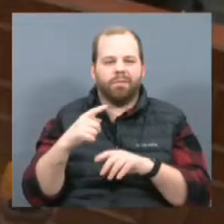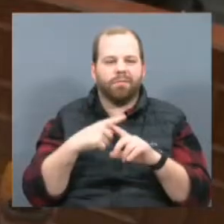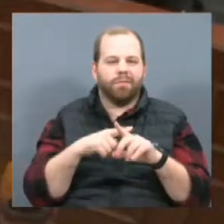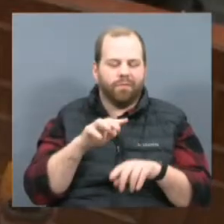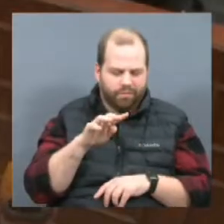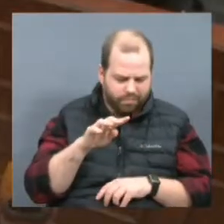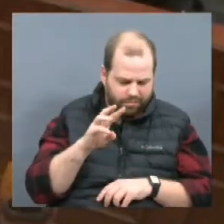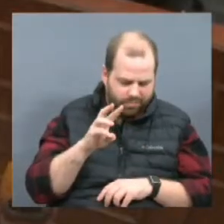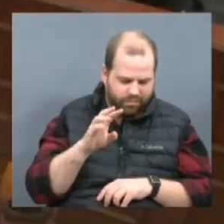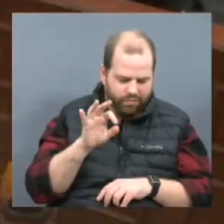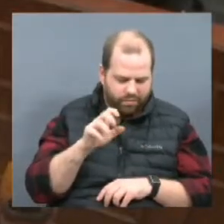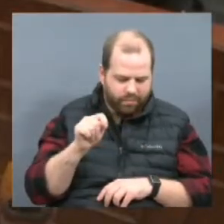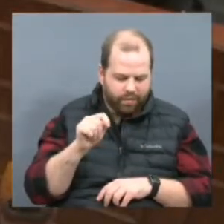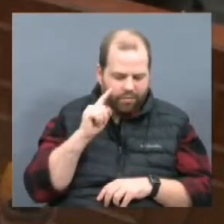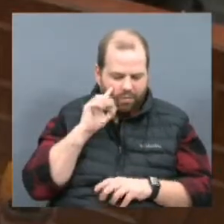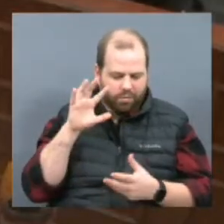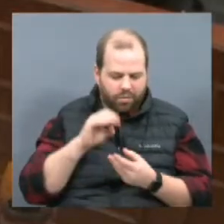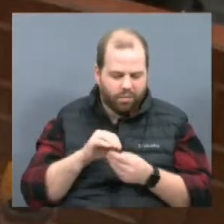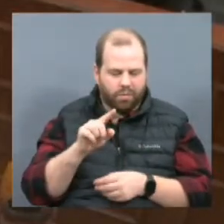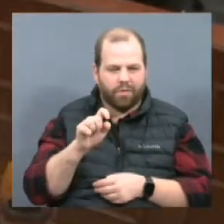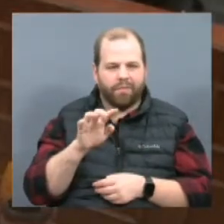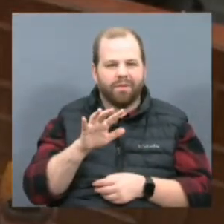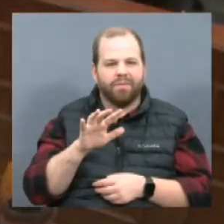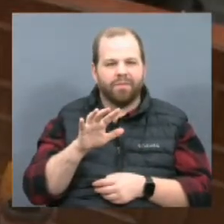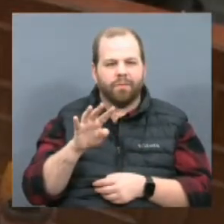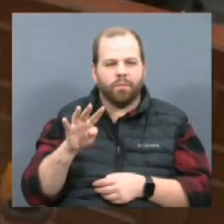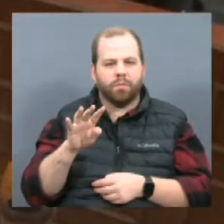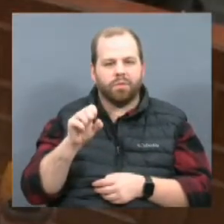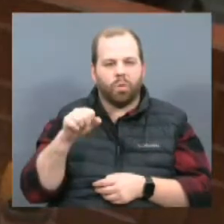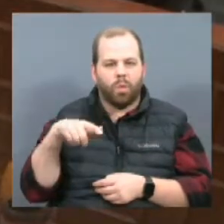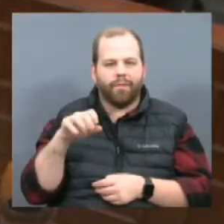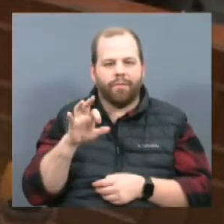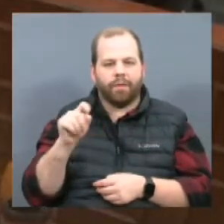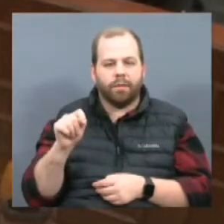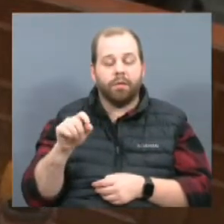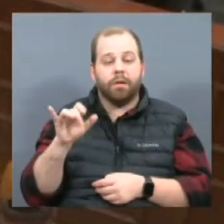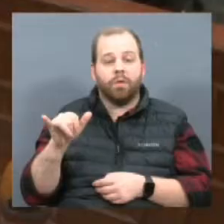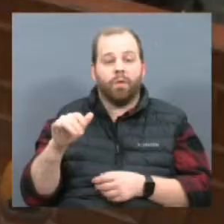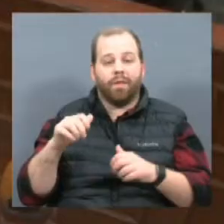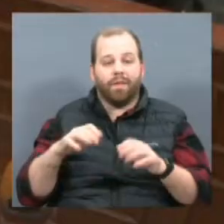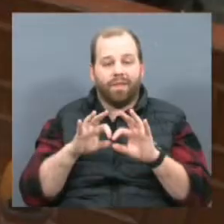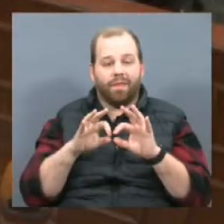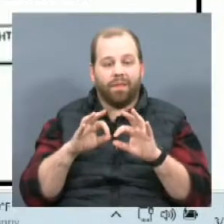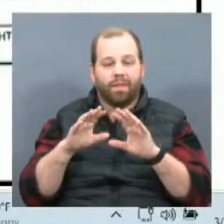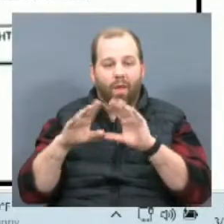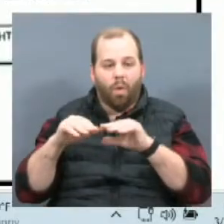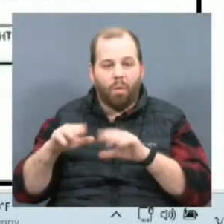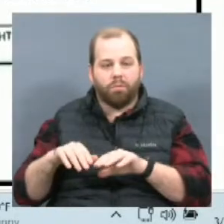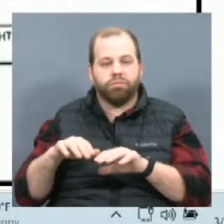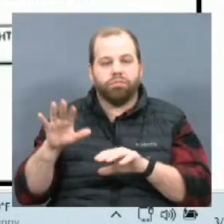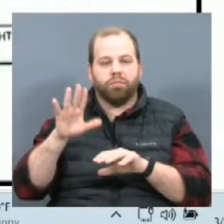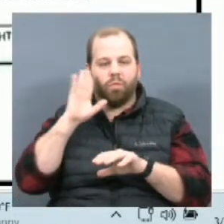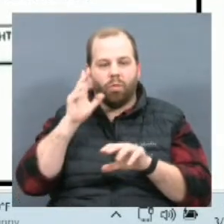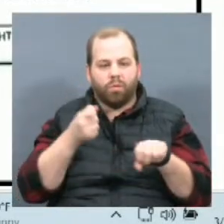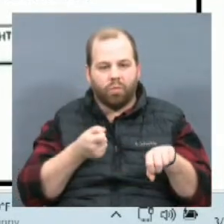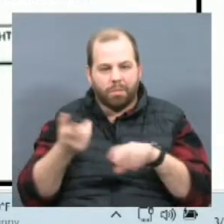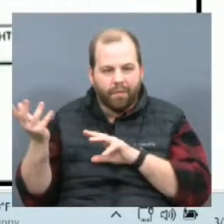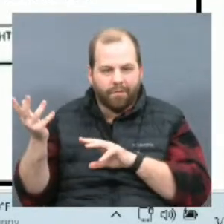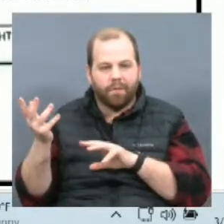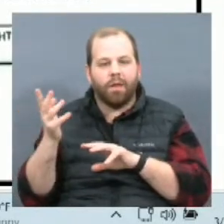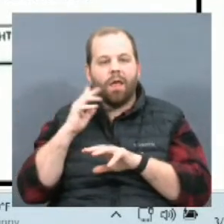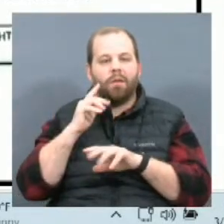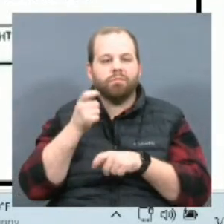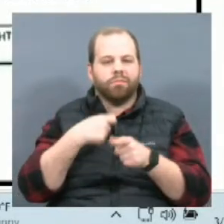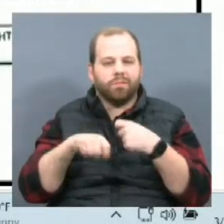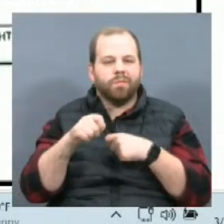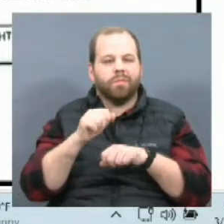or 6,440 square feet. The existing single-family residence will be removed from the property, replaced with the employee